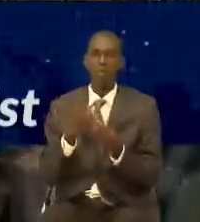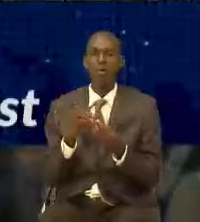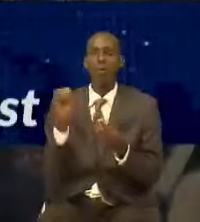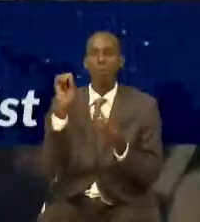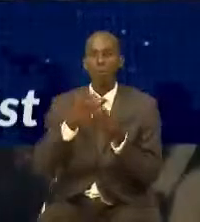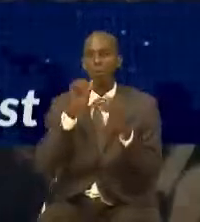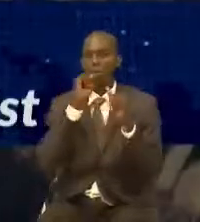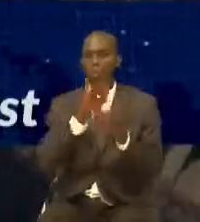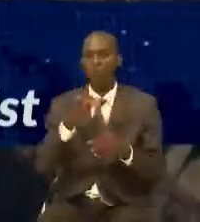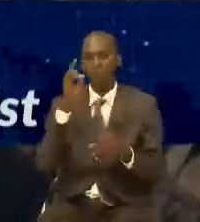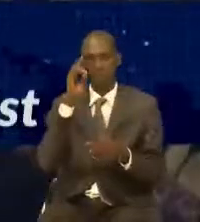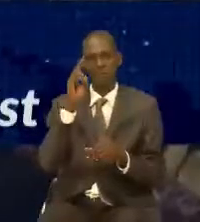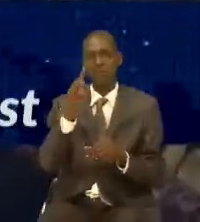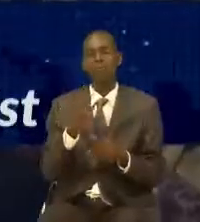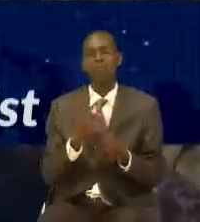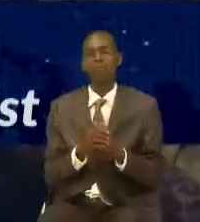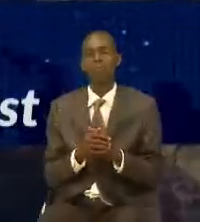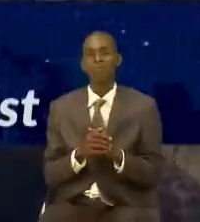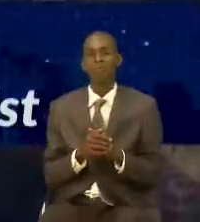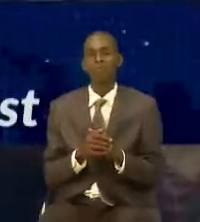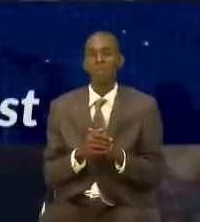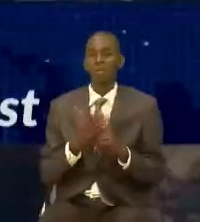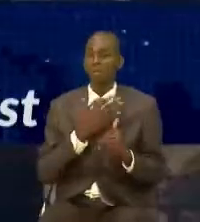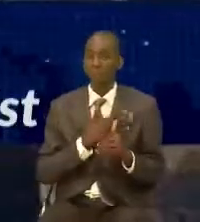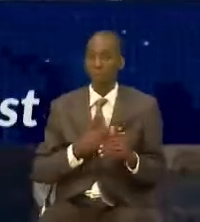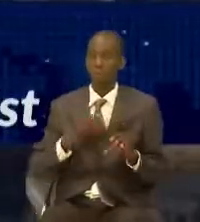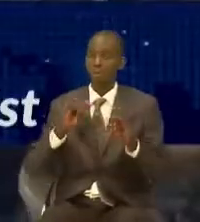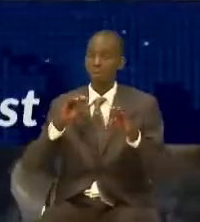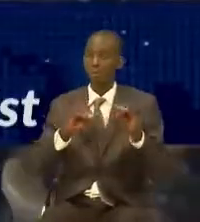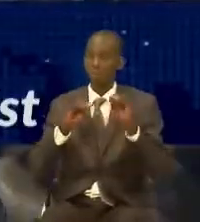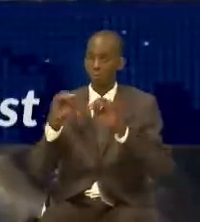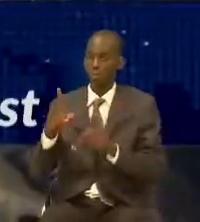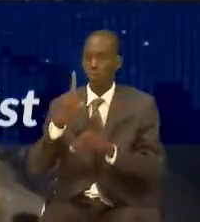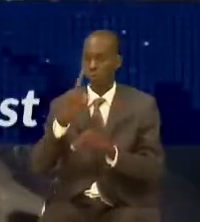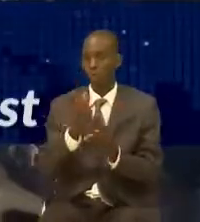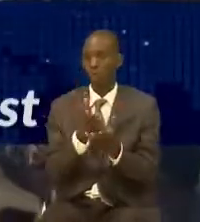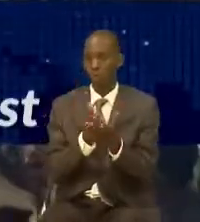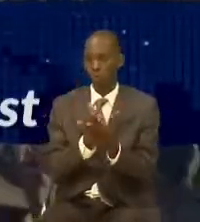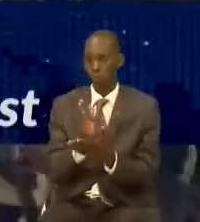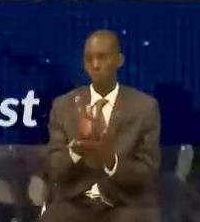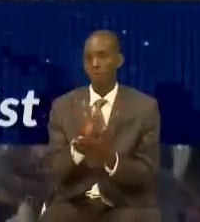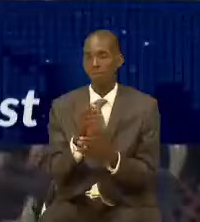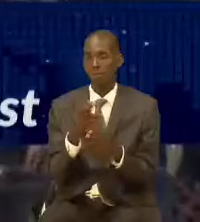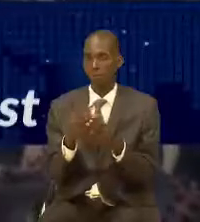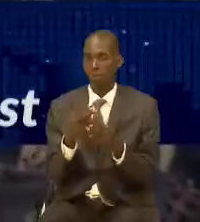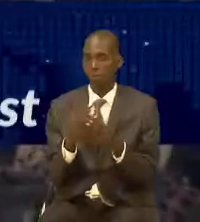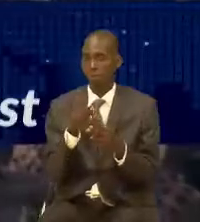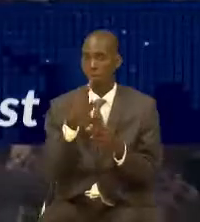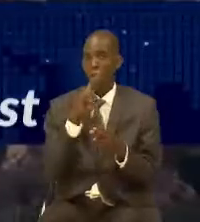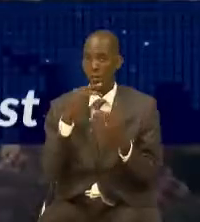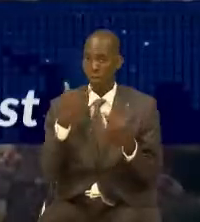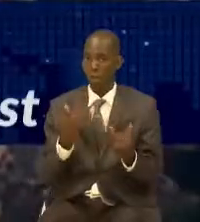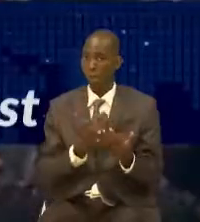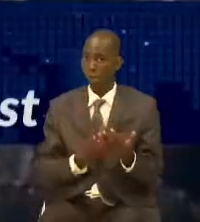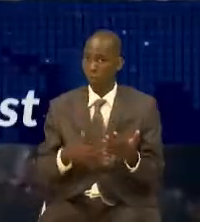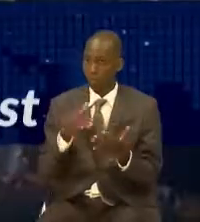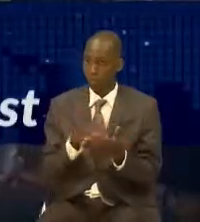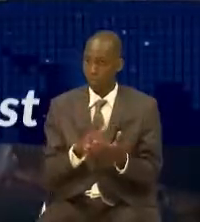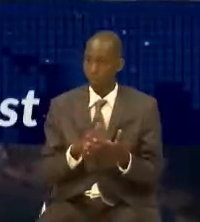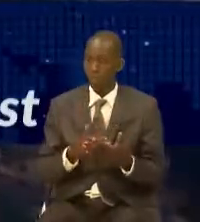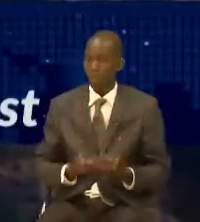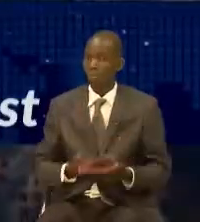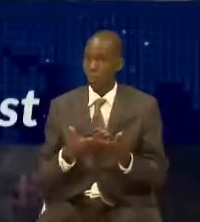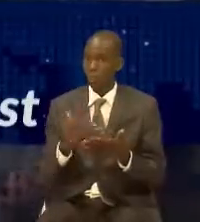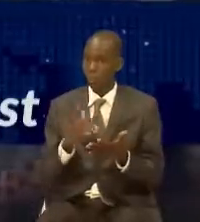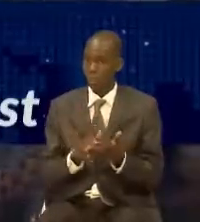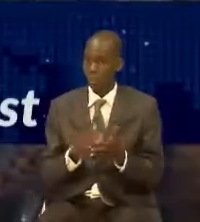let's have your food details please write everything clearly legibly make it readable